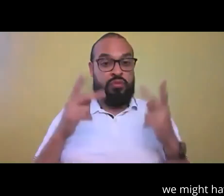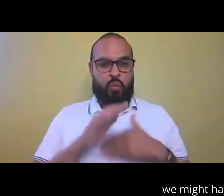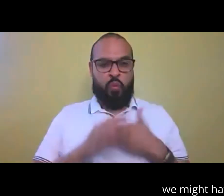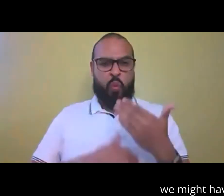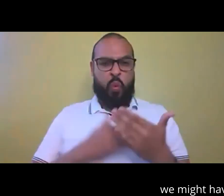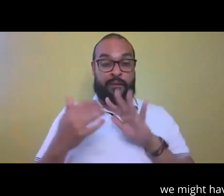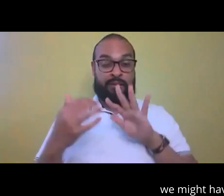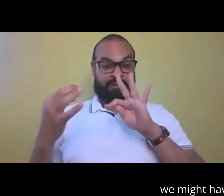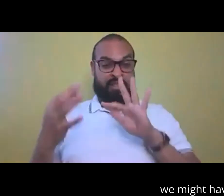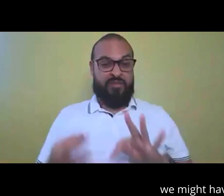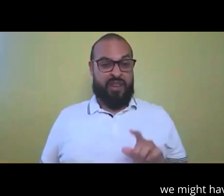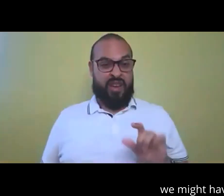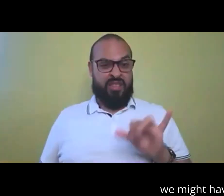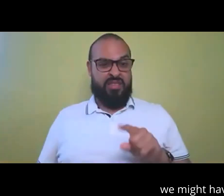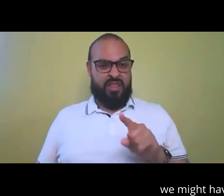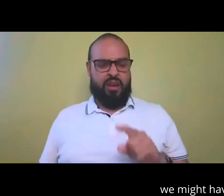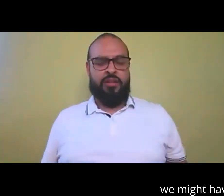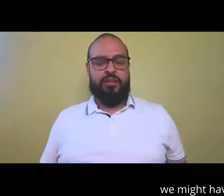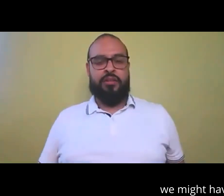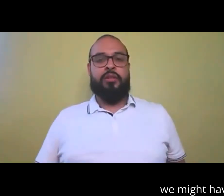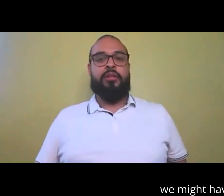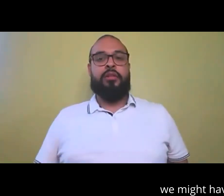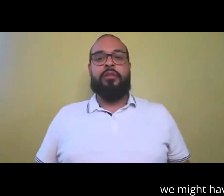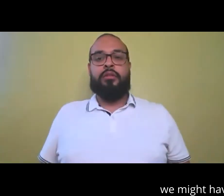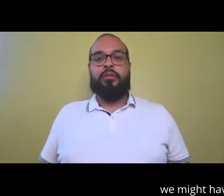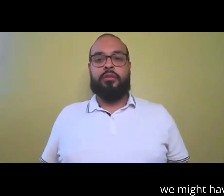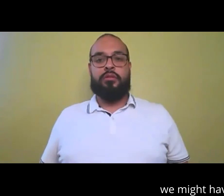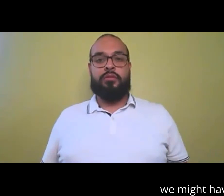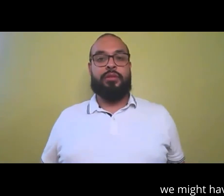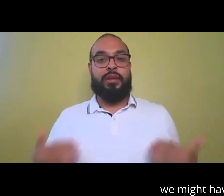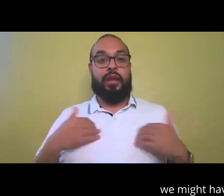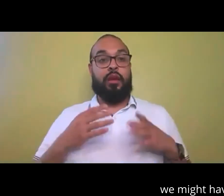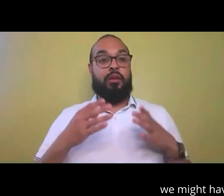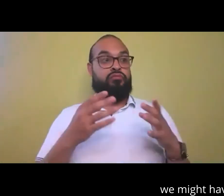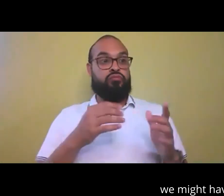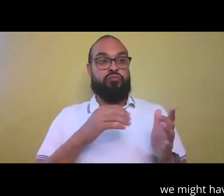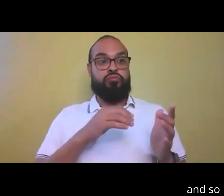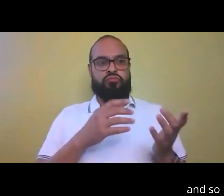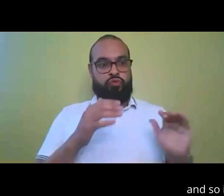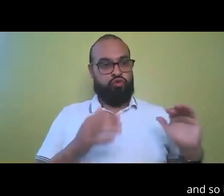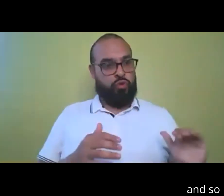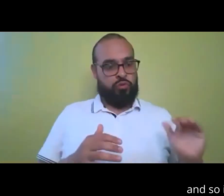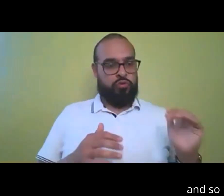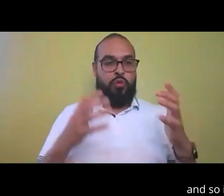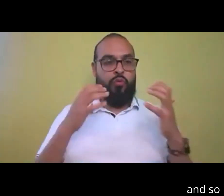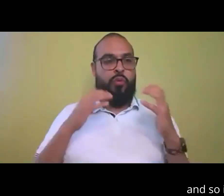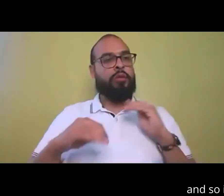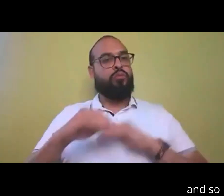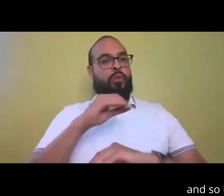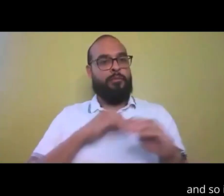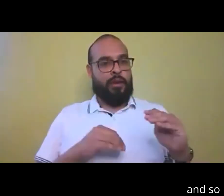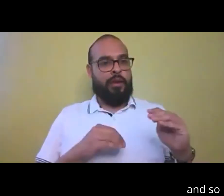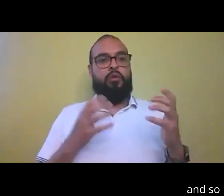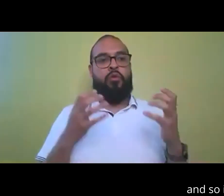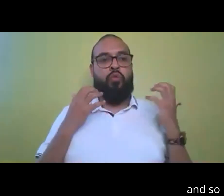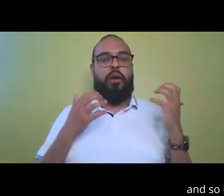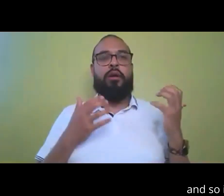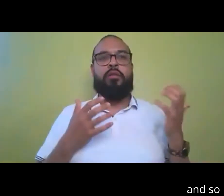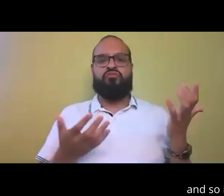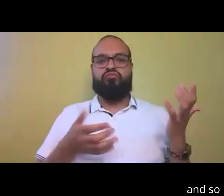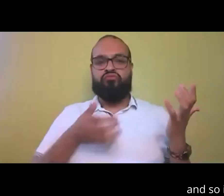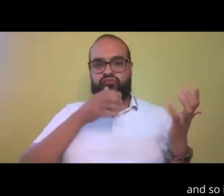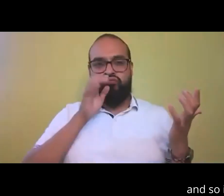feedback, we might have an oral seeker or a movement seeker, and so it really